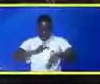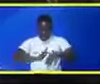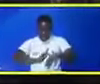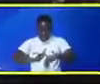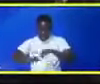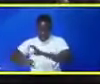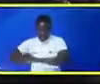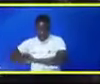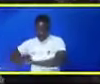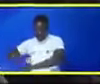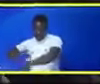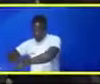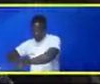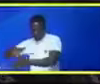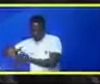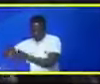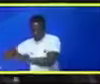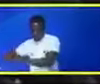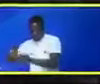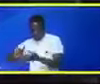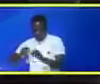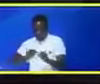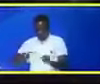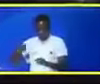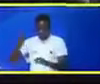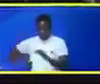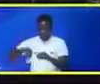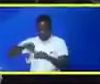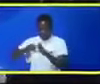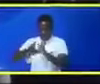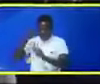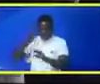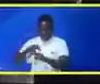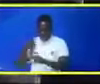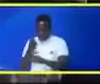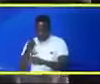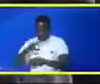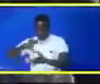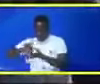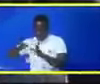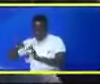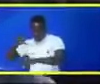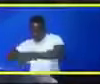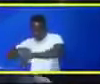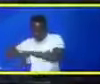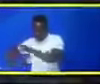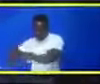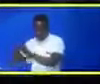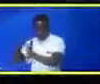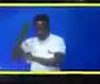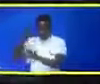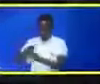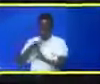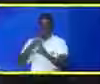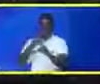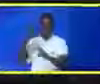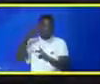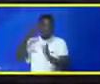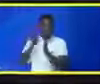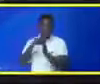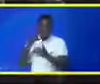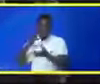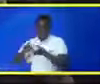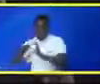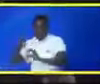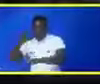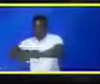move in the name of Jesus. Everyone under the sound of my voice that has been held by chains